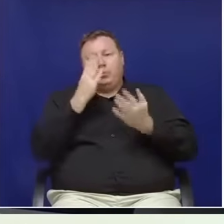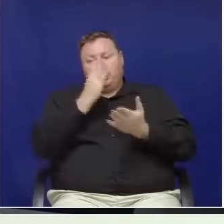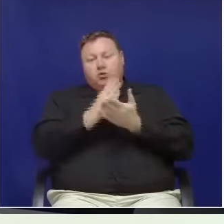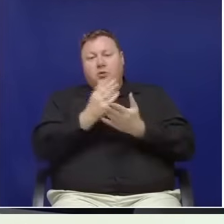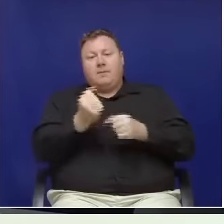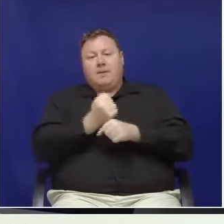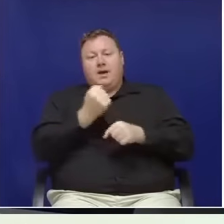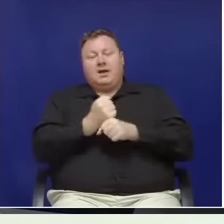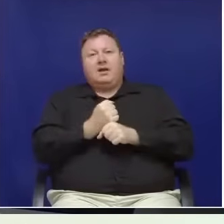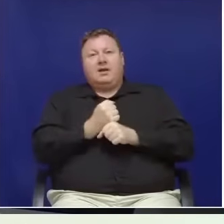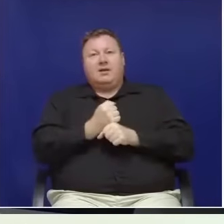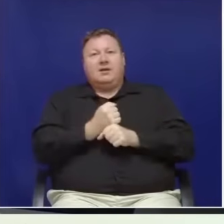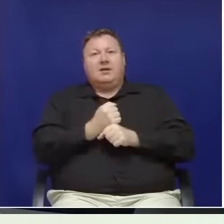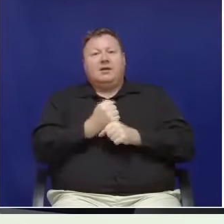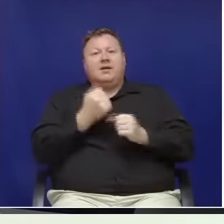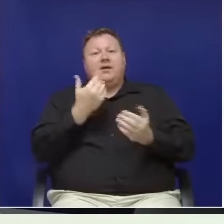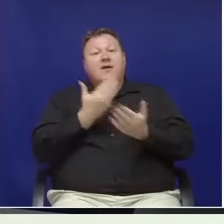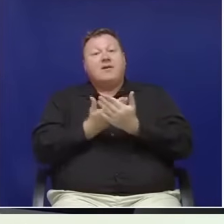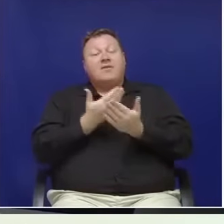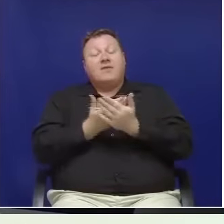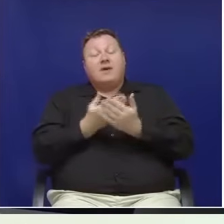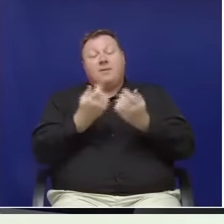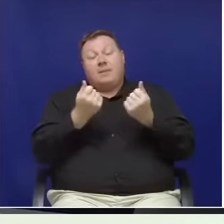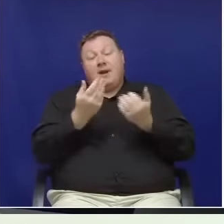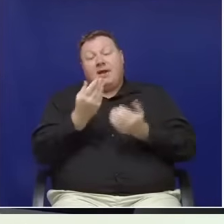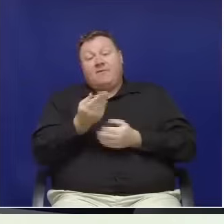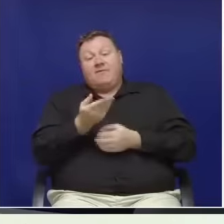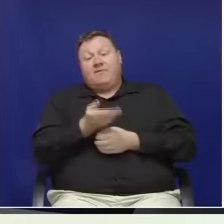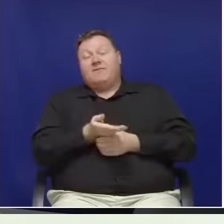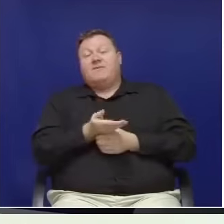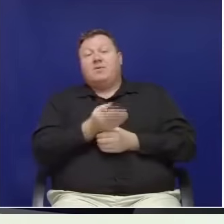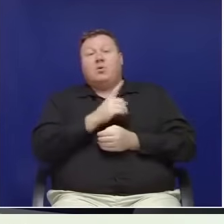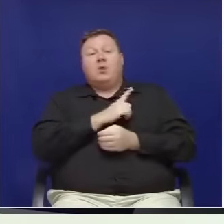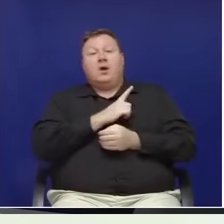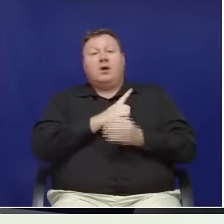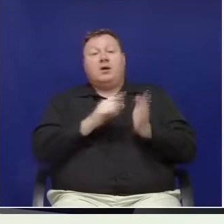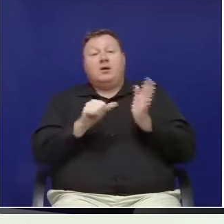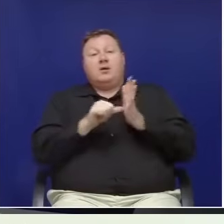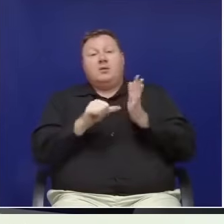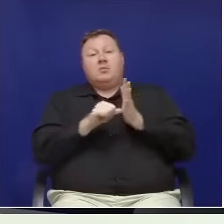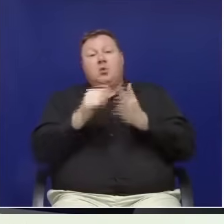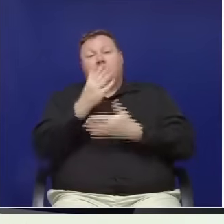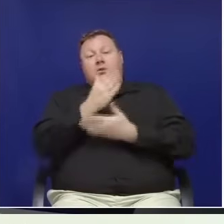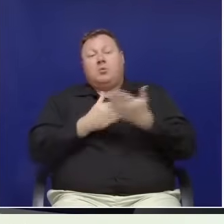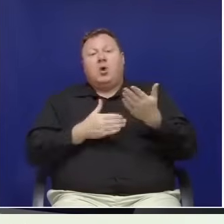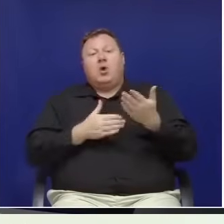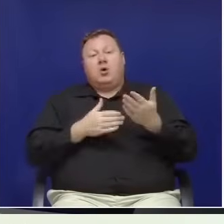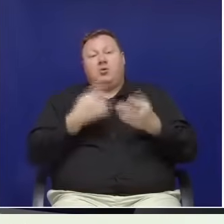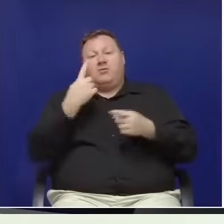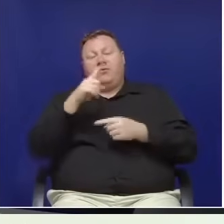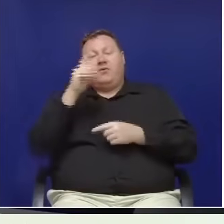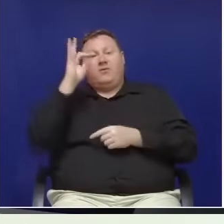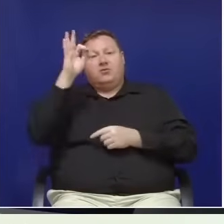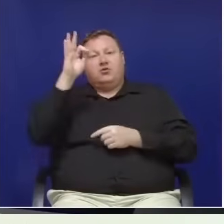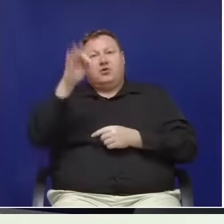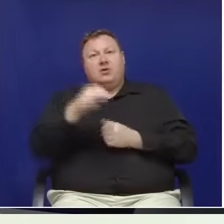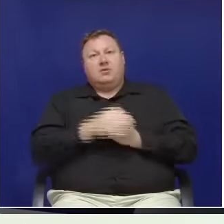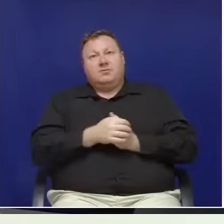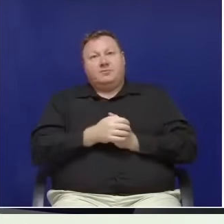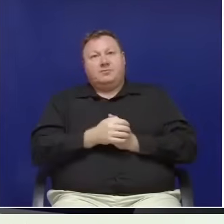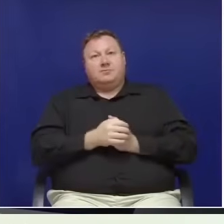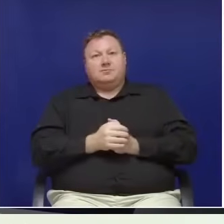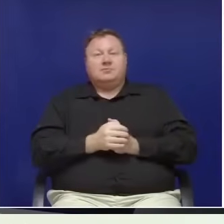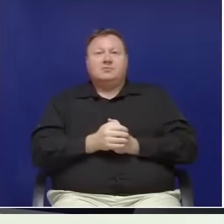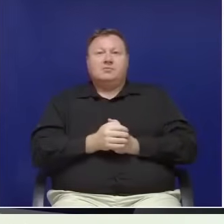there is money available, because this is a very important component for the future.